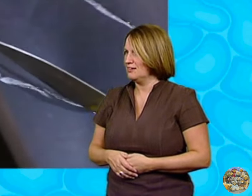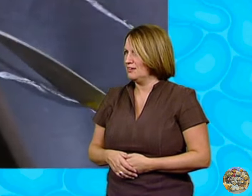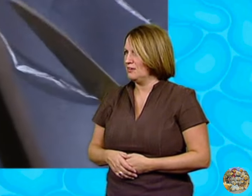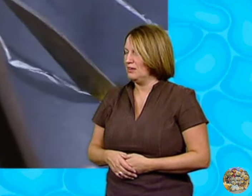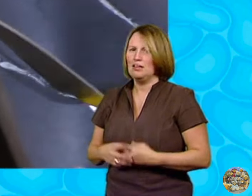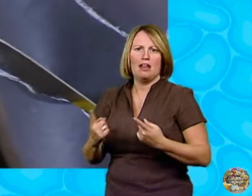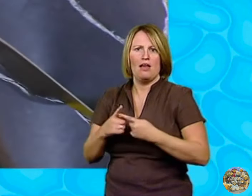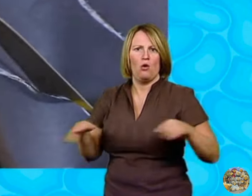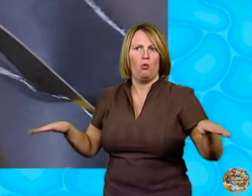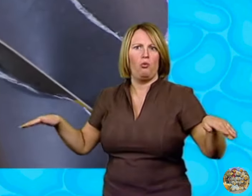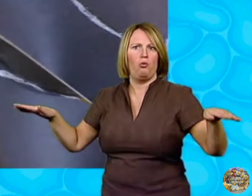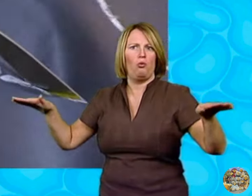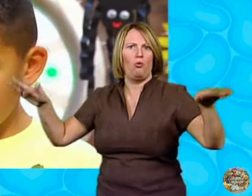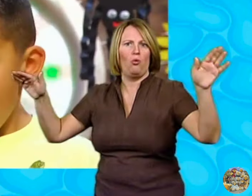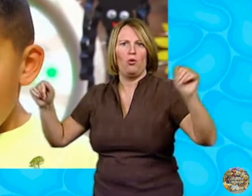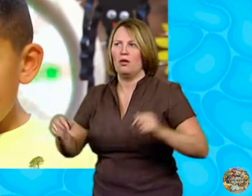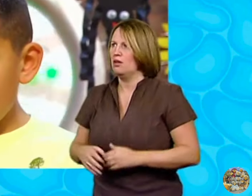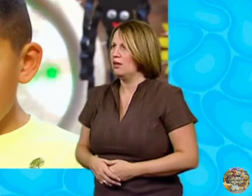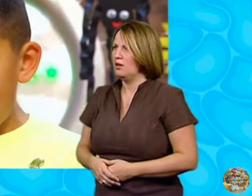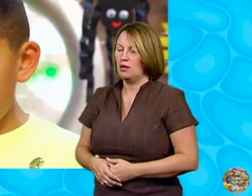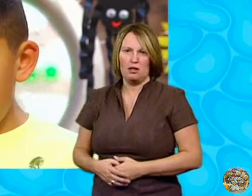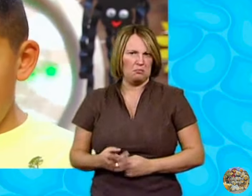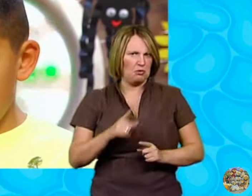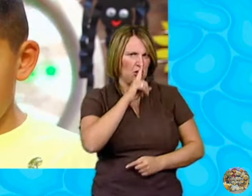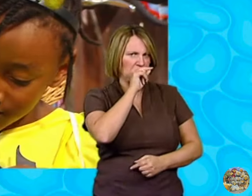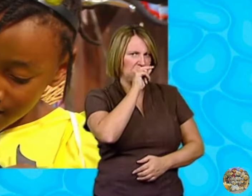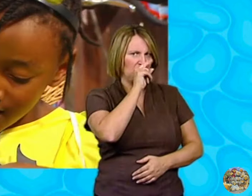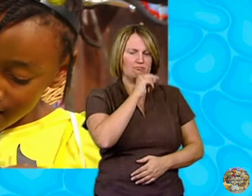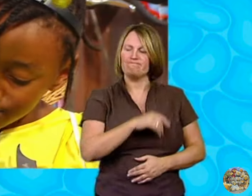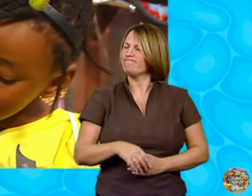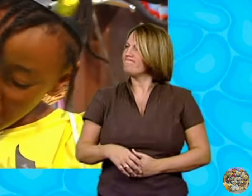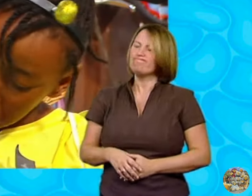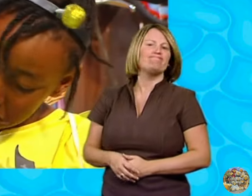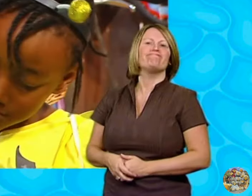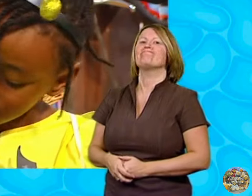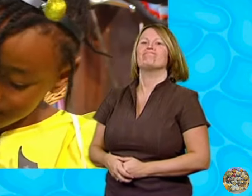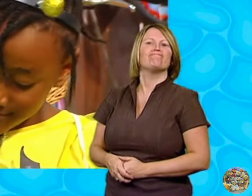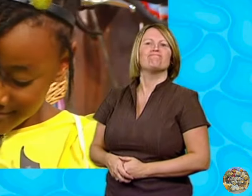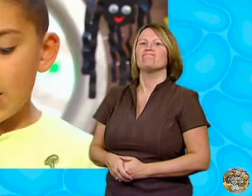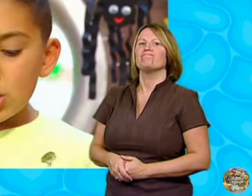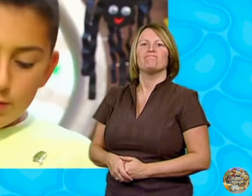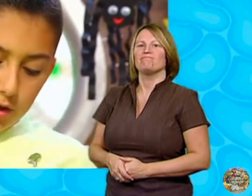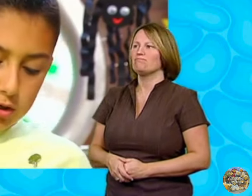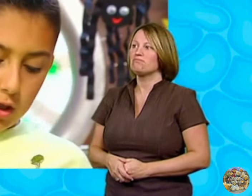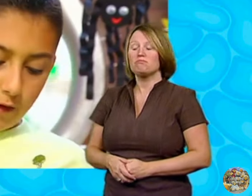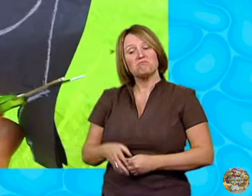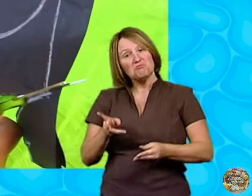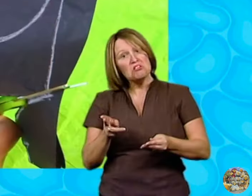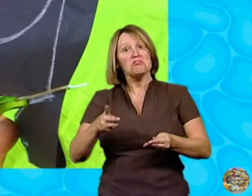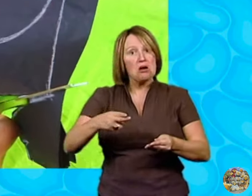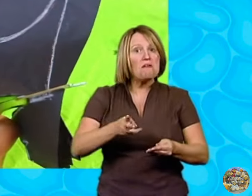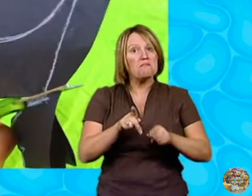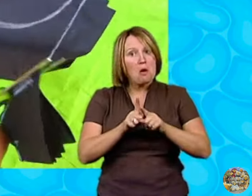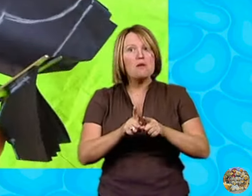It's something that flies. Is it some kind of bird? No. Do we cut along